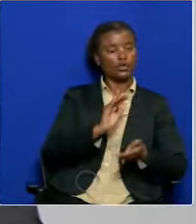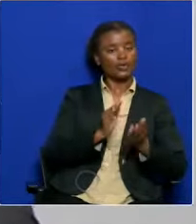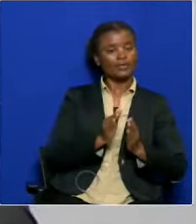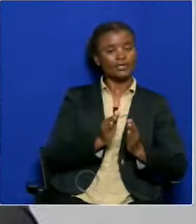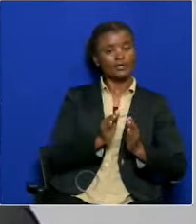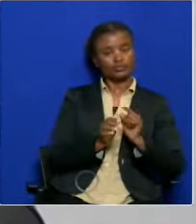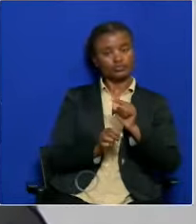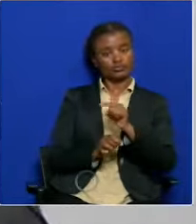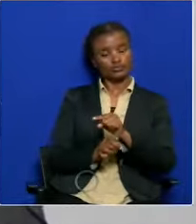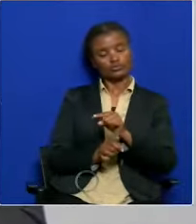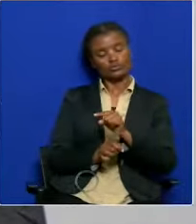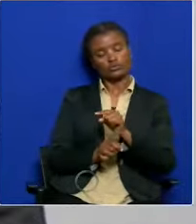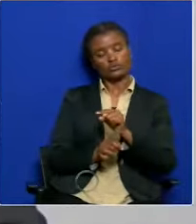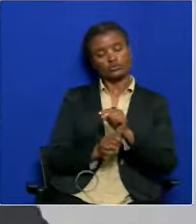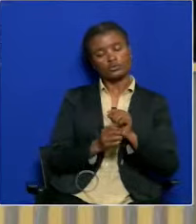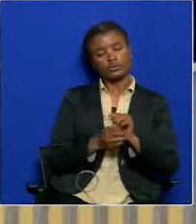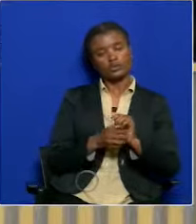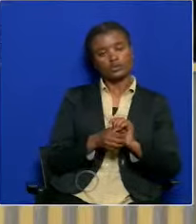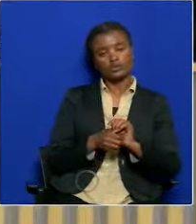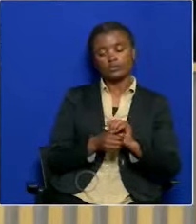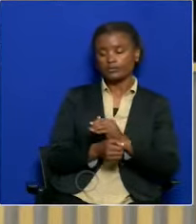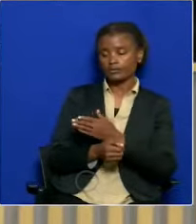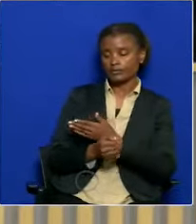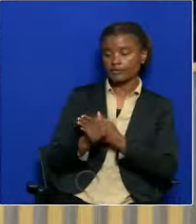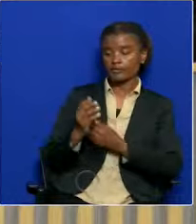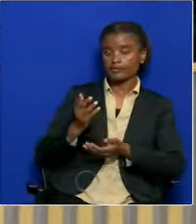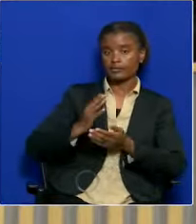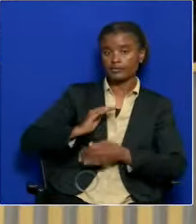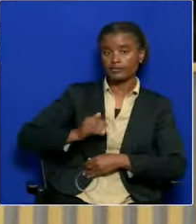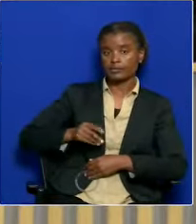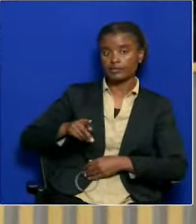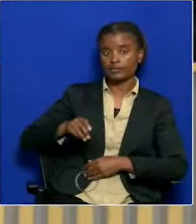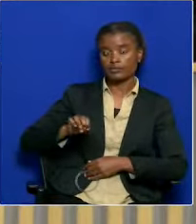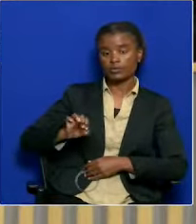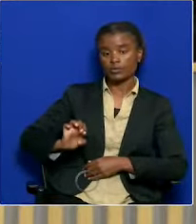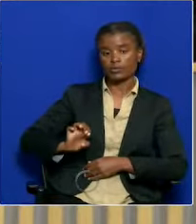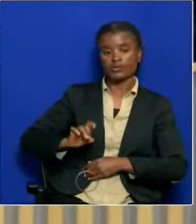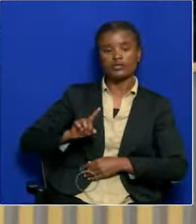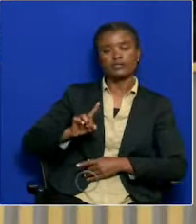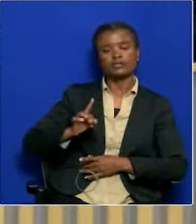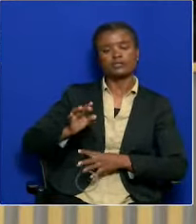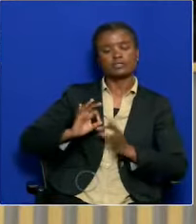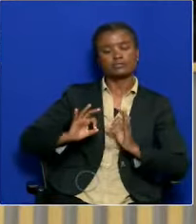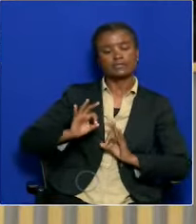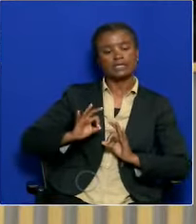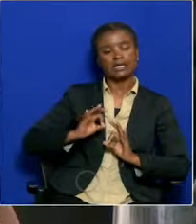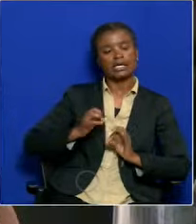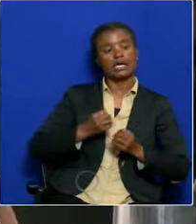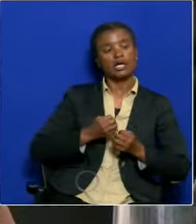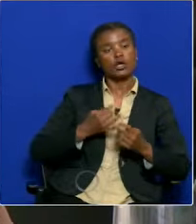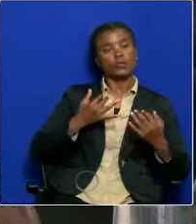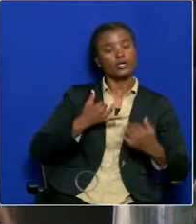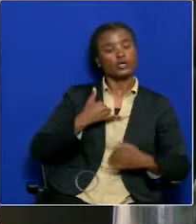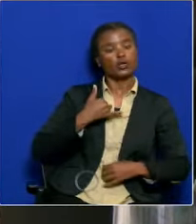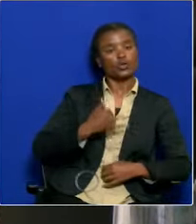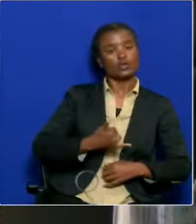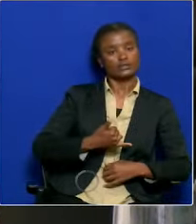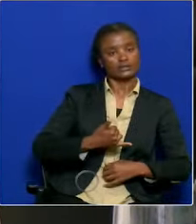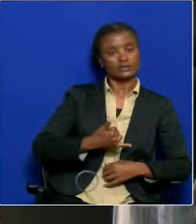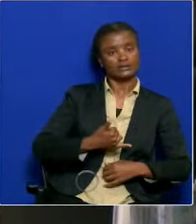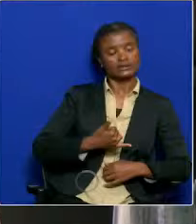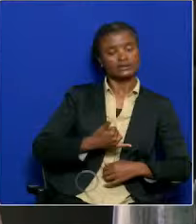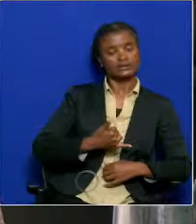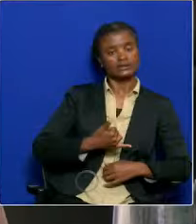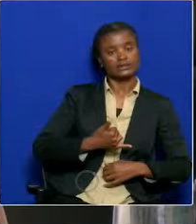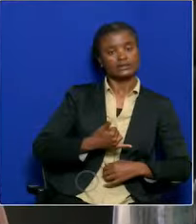Maybe Ms. Bowe, for the record, you should say out of how many calls, so much is initiated by the